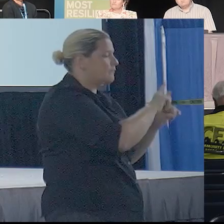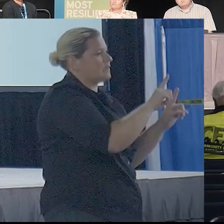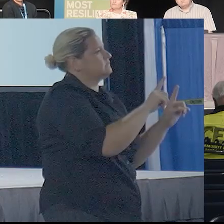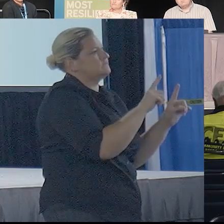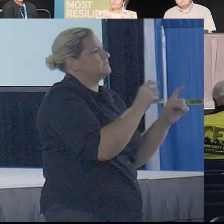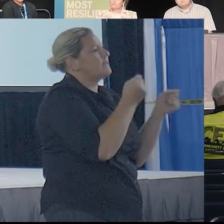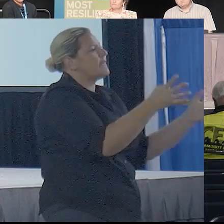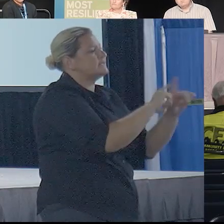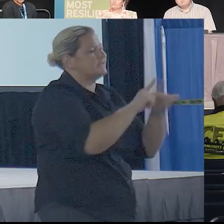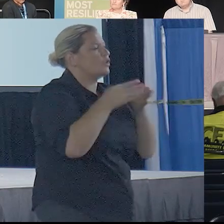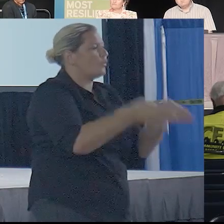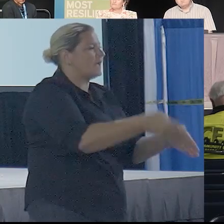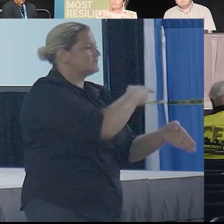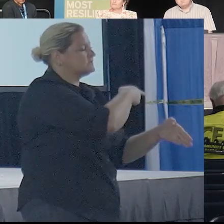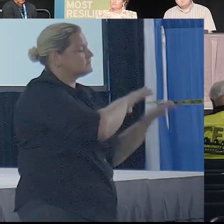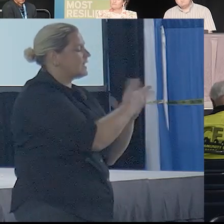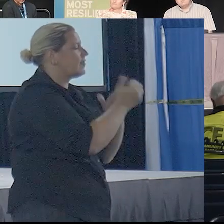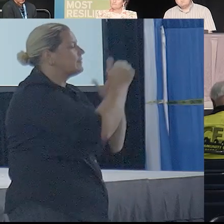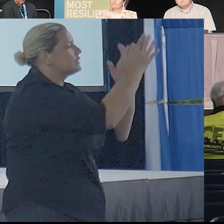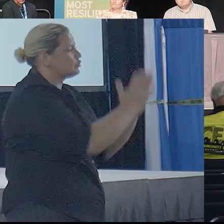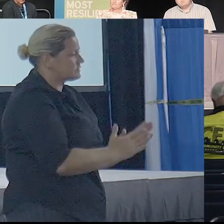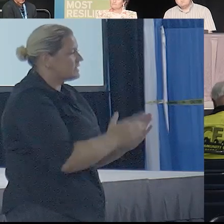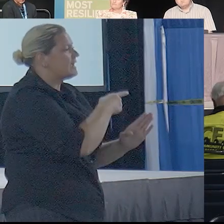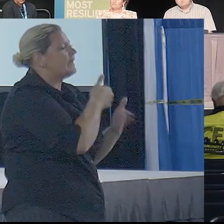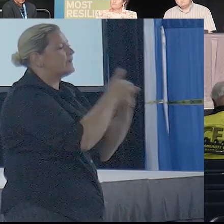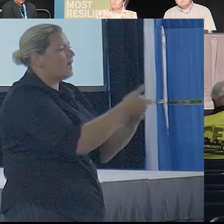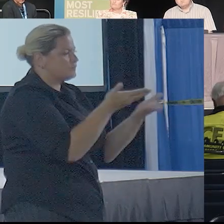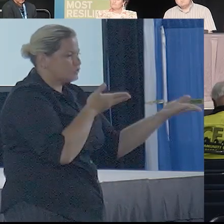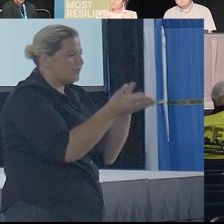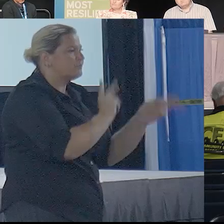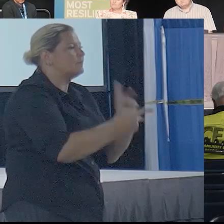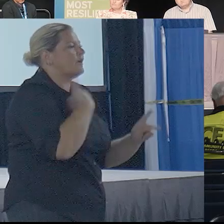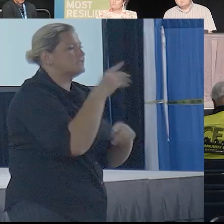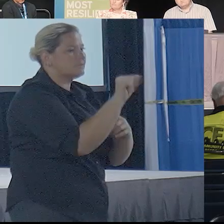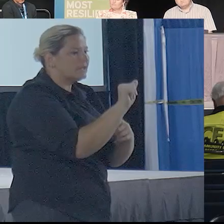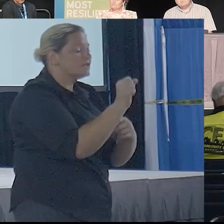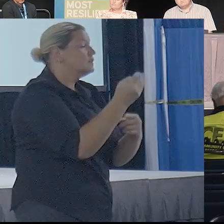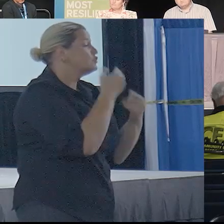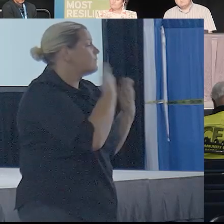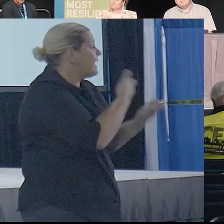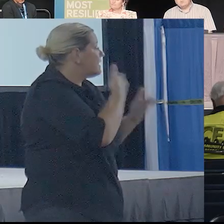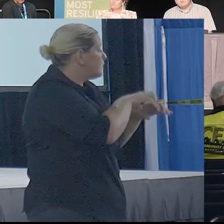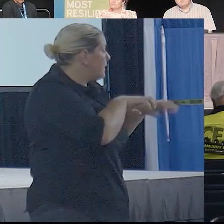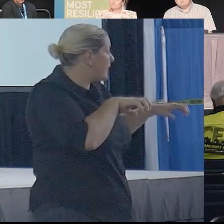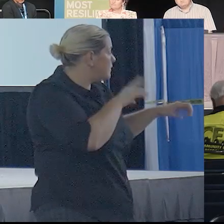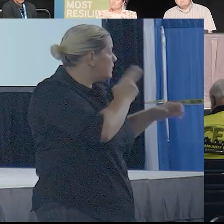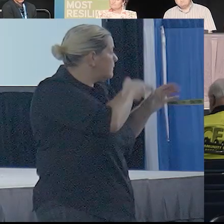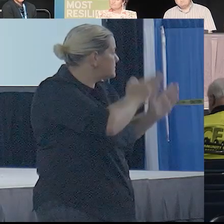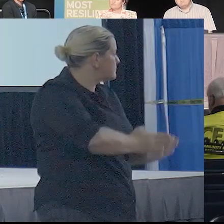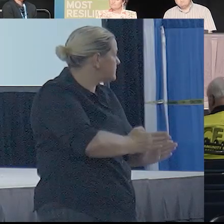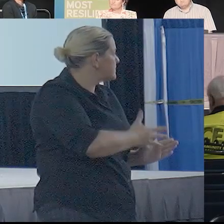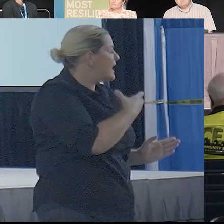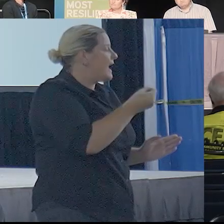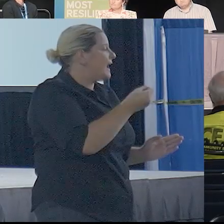of life that relate to and serve people with disabilities. So I want to thank the panel members. and the